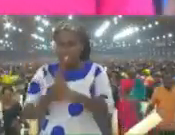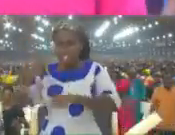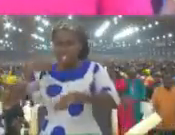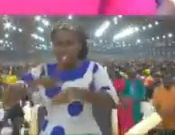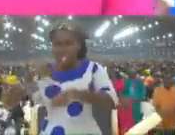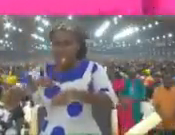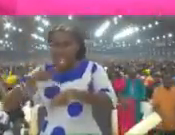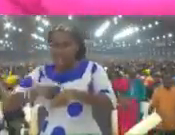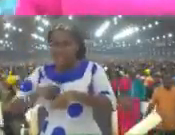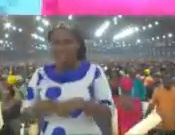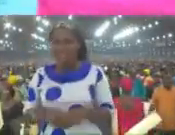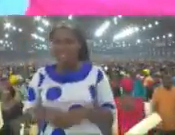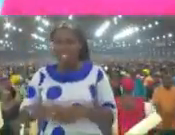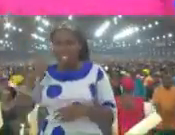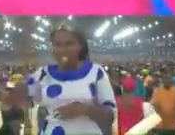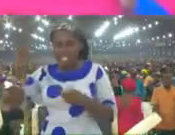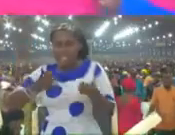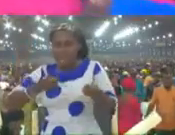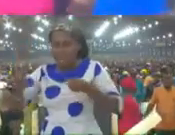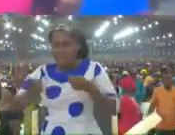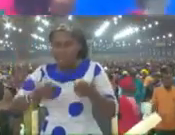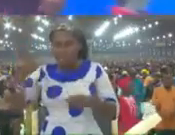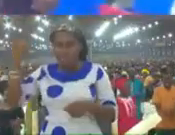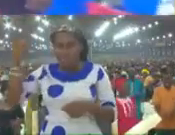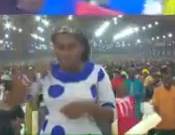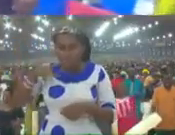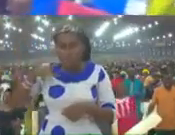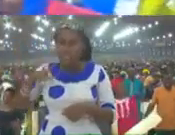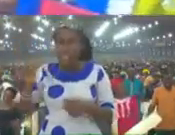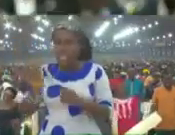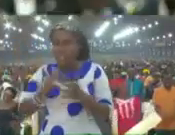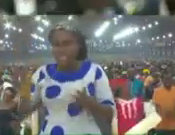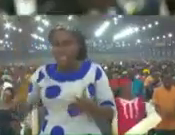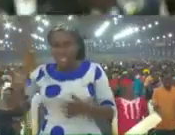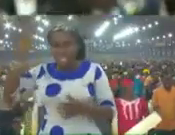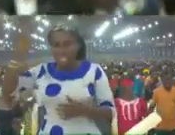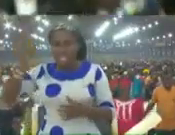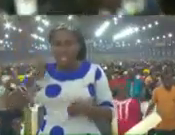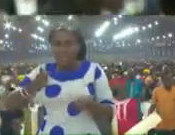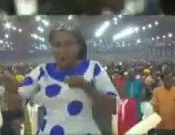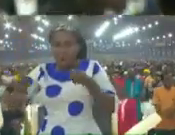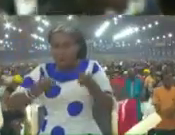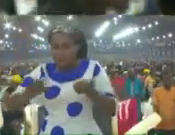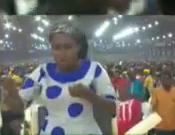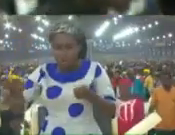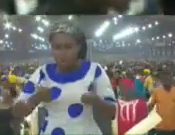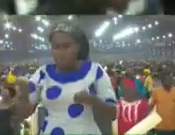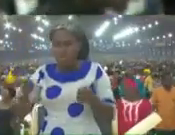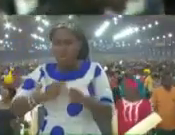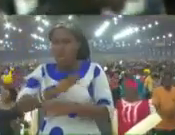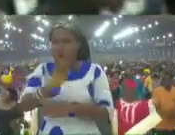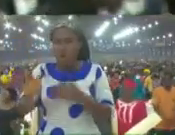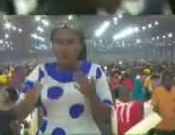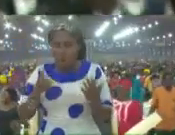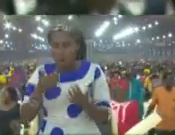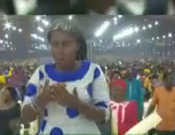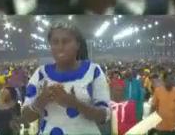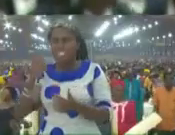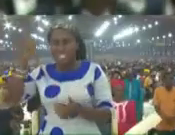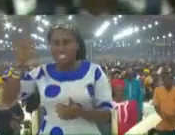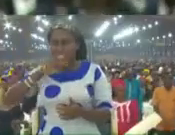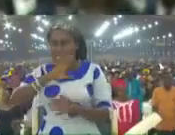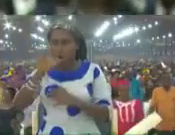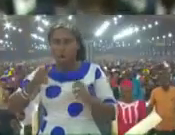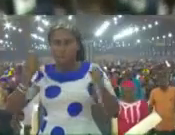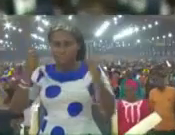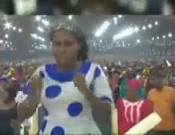seasons, he controls sunrise, he controls sunset. Almighty God,